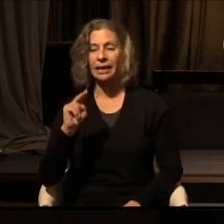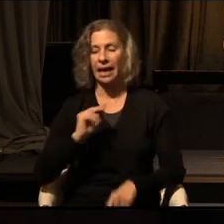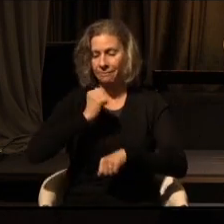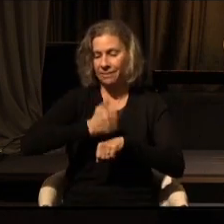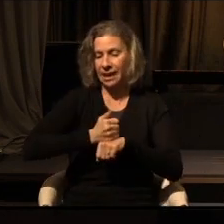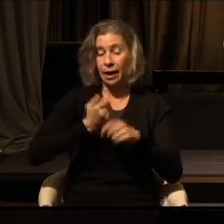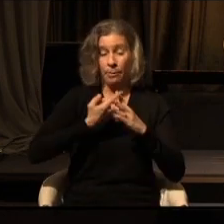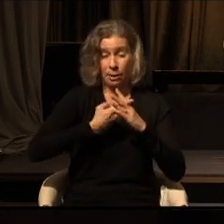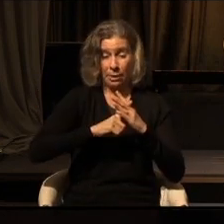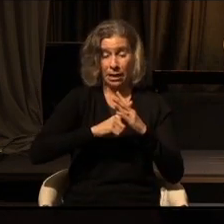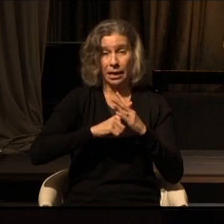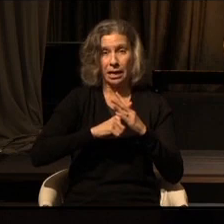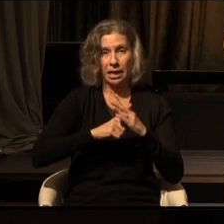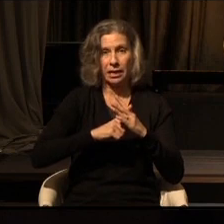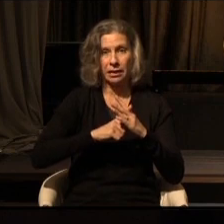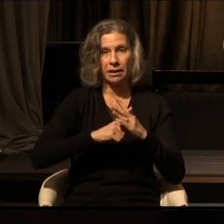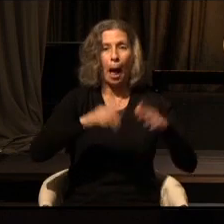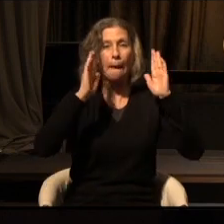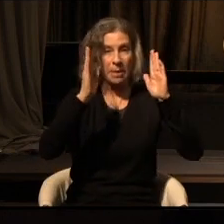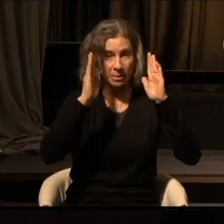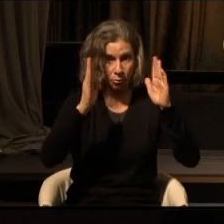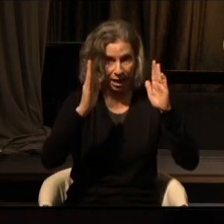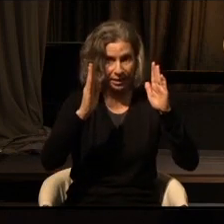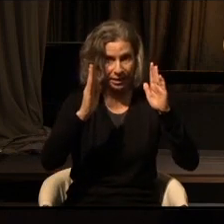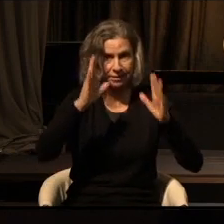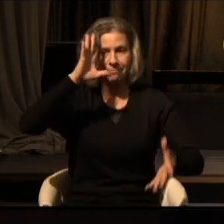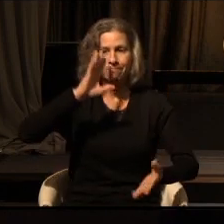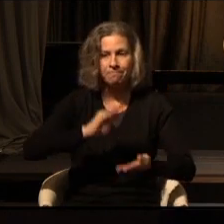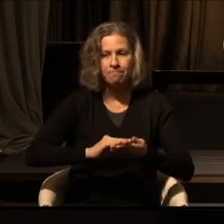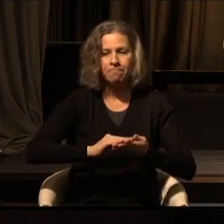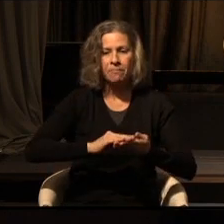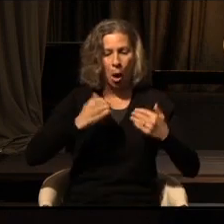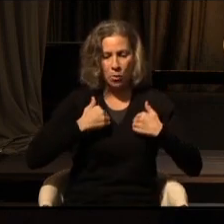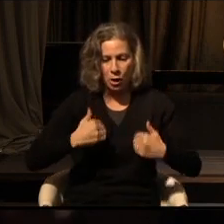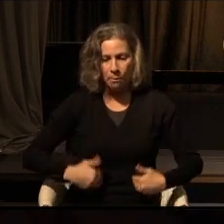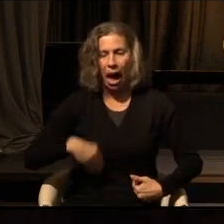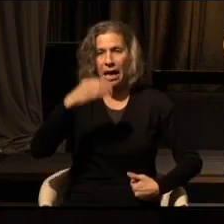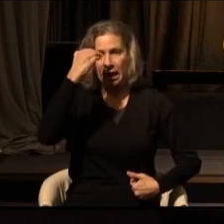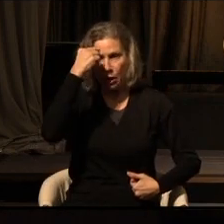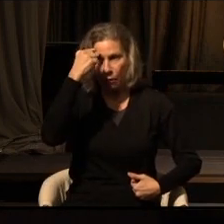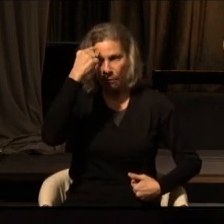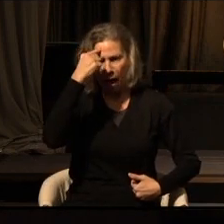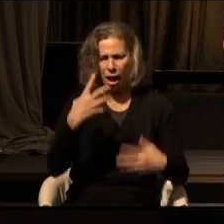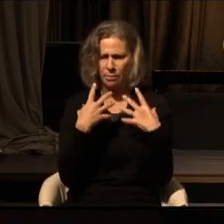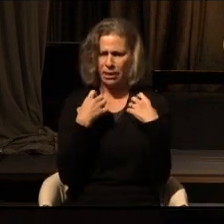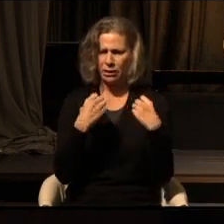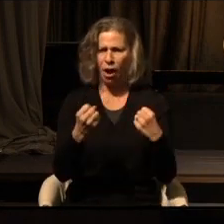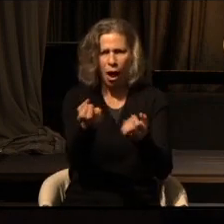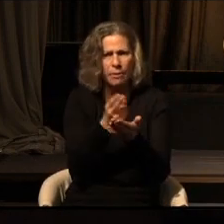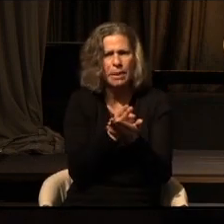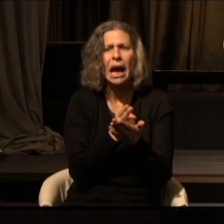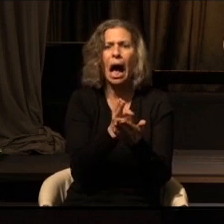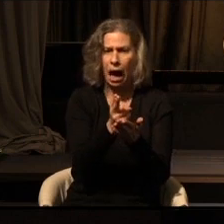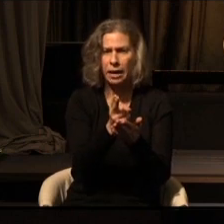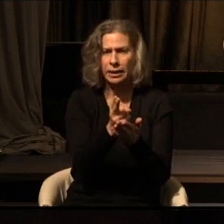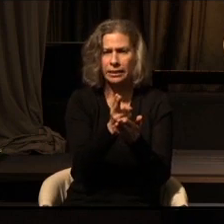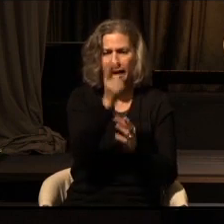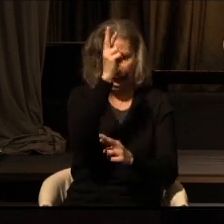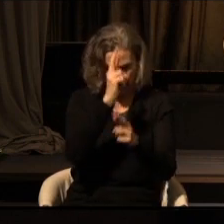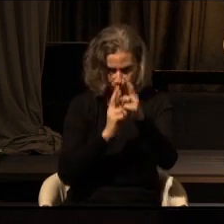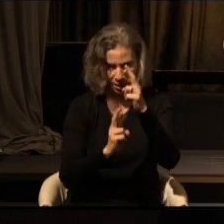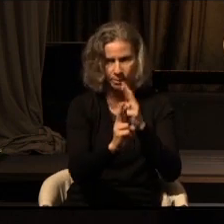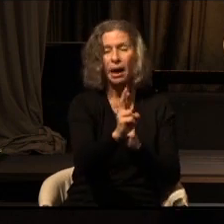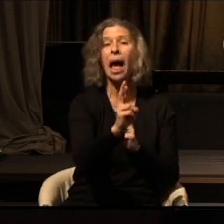beginning. So be present as fully as possible, try to be courageous, speak your truth in ways that respect others'